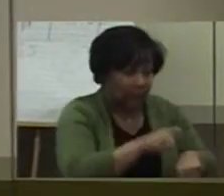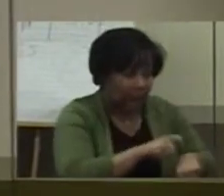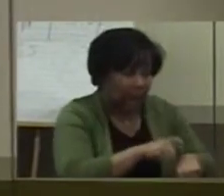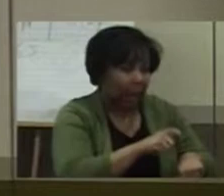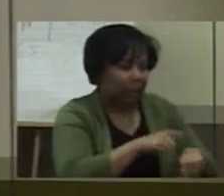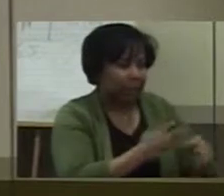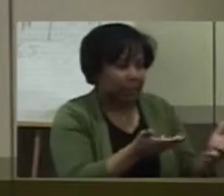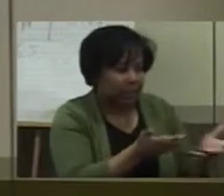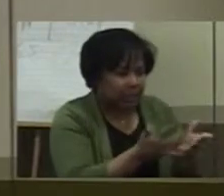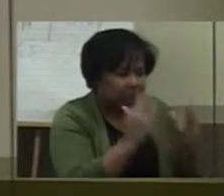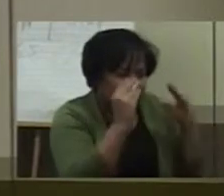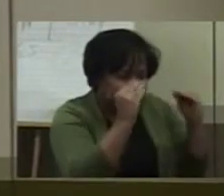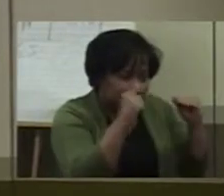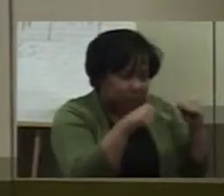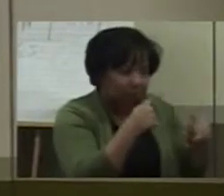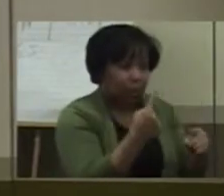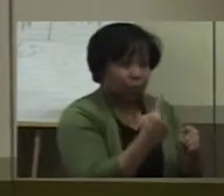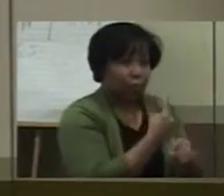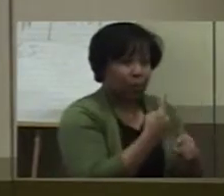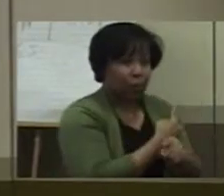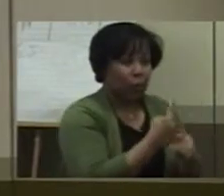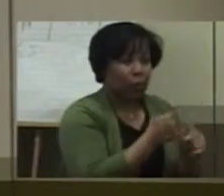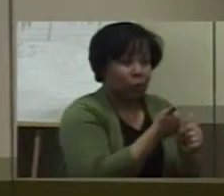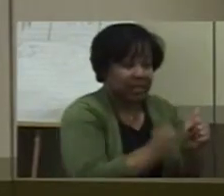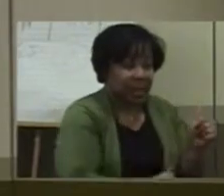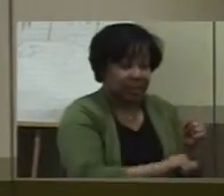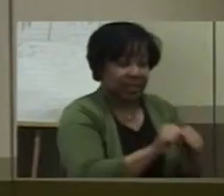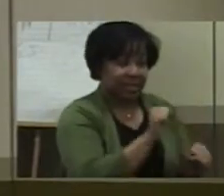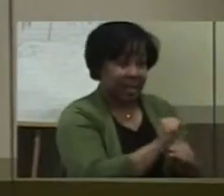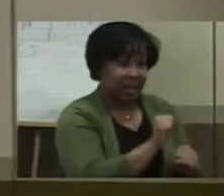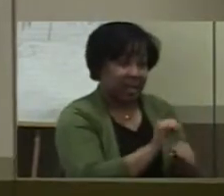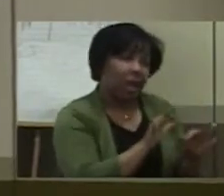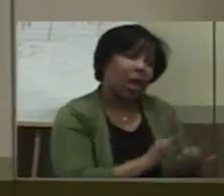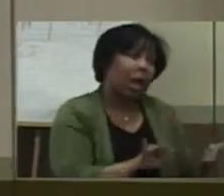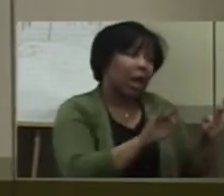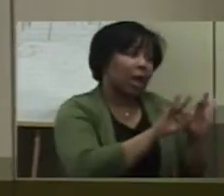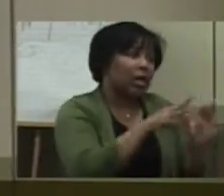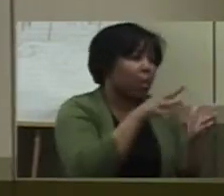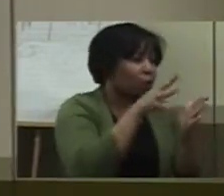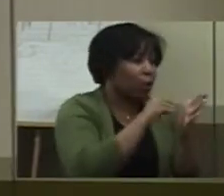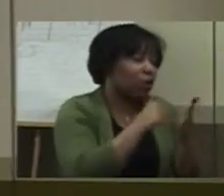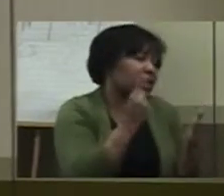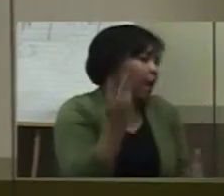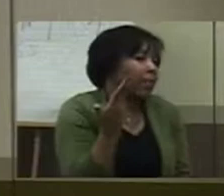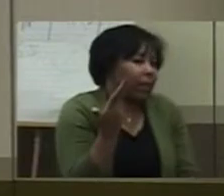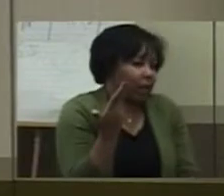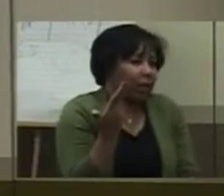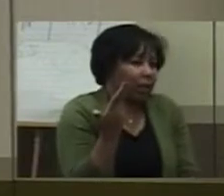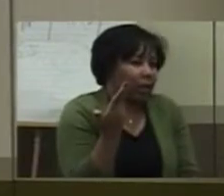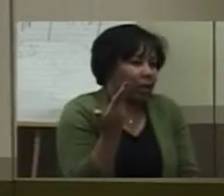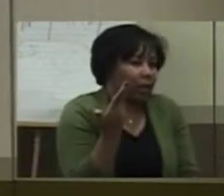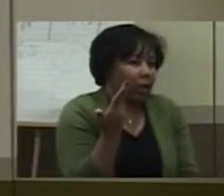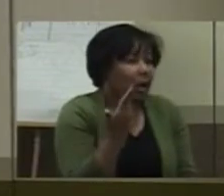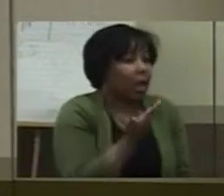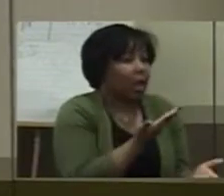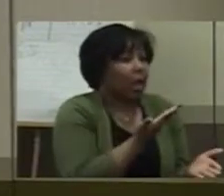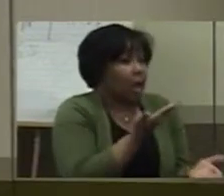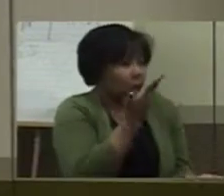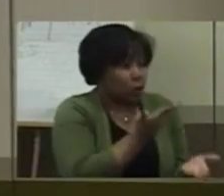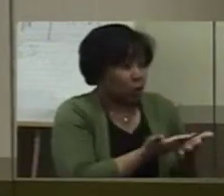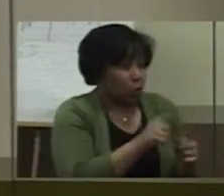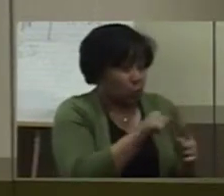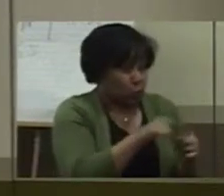to teach the student an appropriate way to escape the task, at least they're learning something. Okay? And it's showing